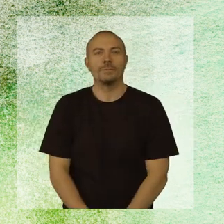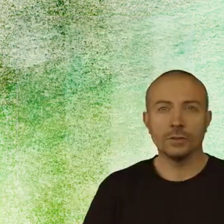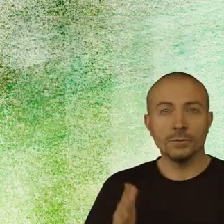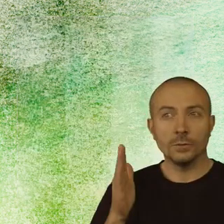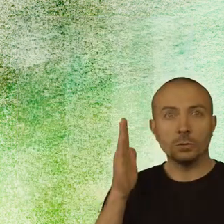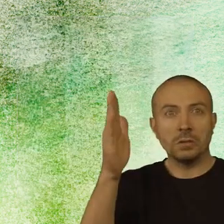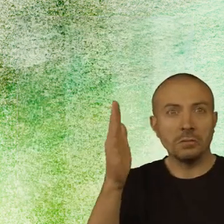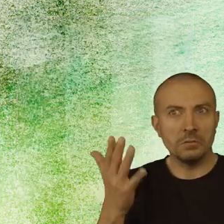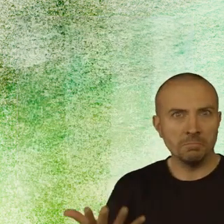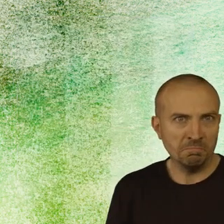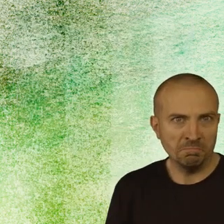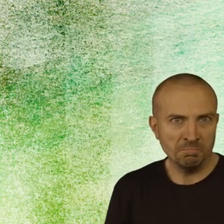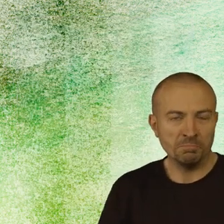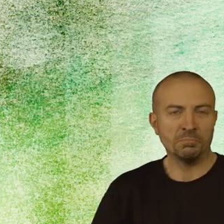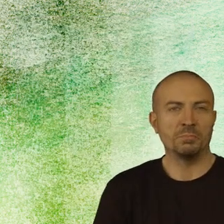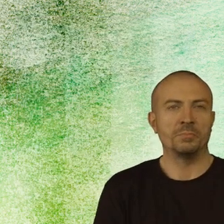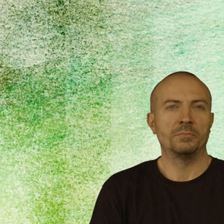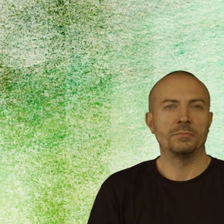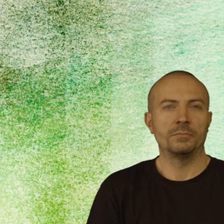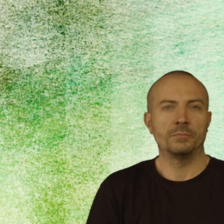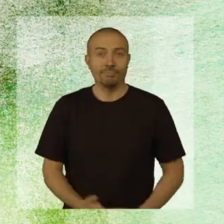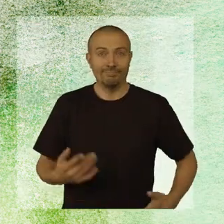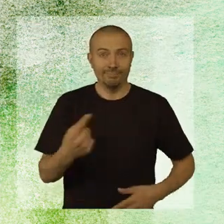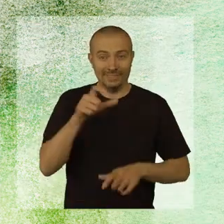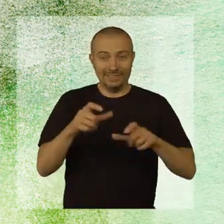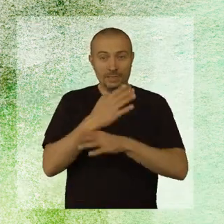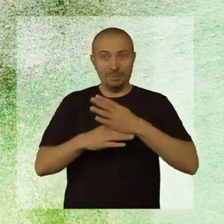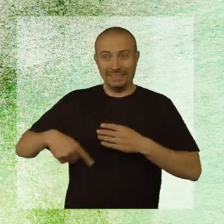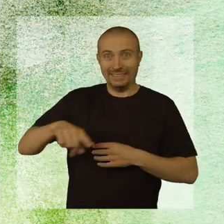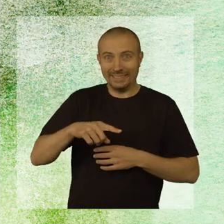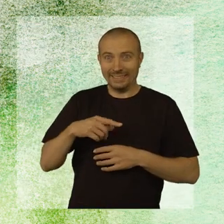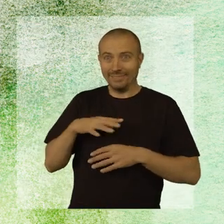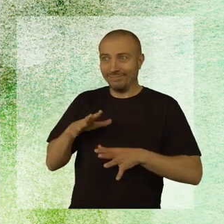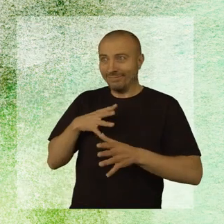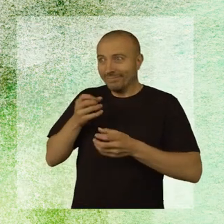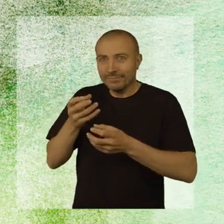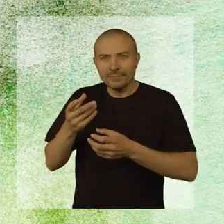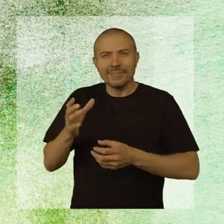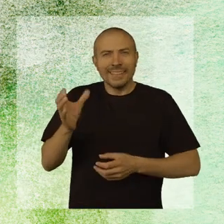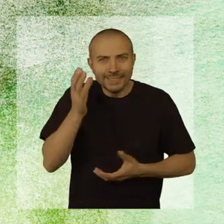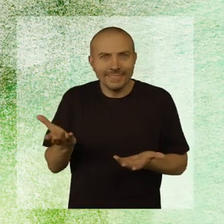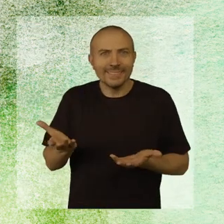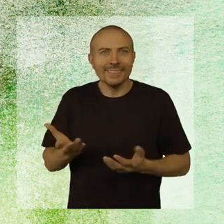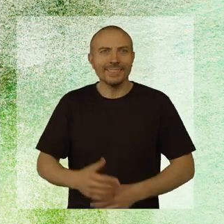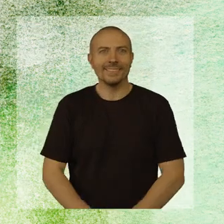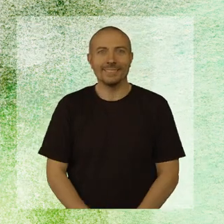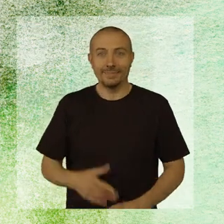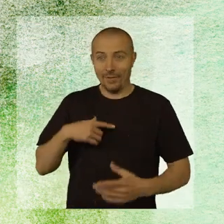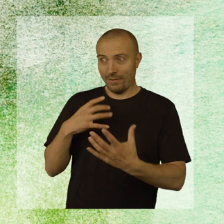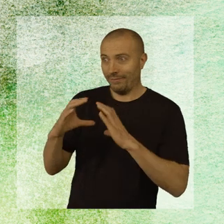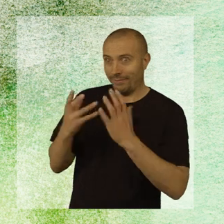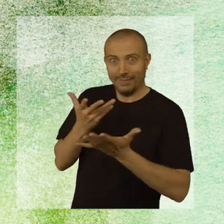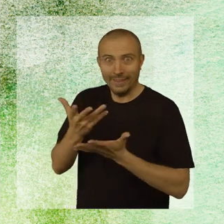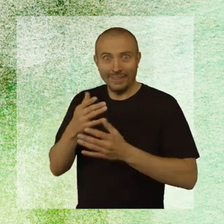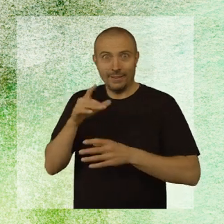points. Our future awaits. People with disabilities need to be listened to, full stop. The